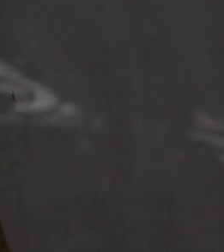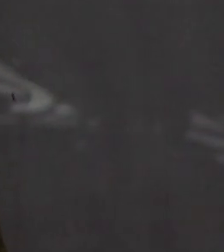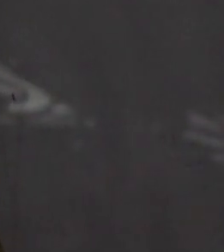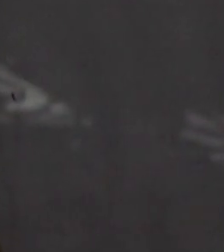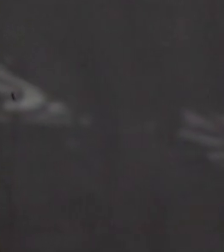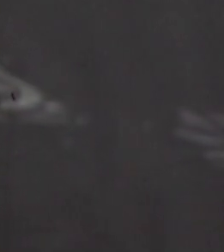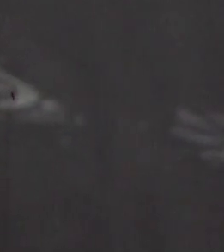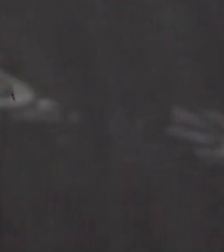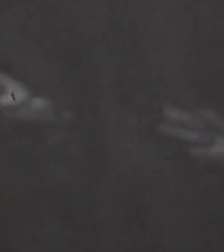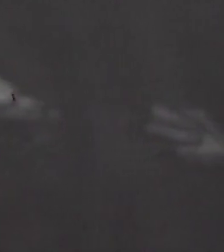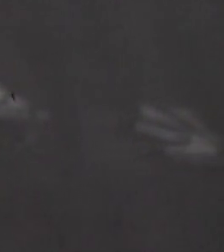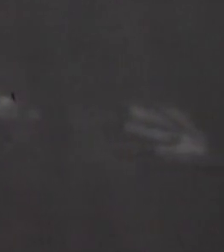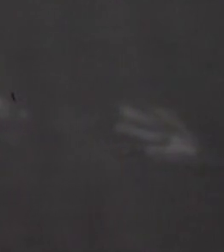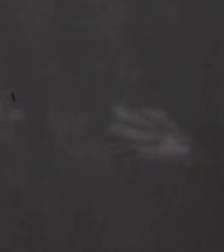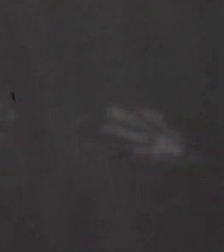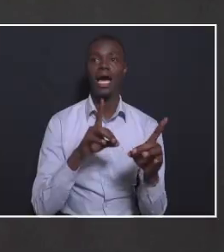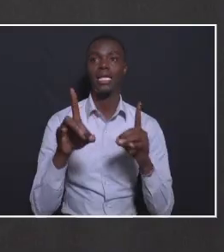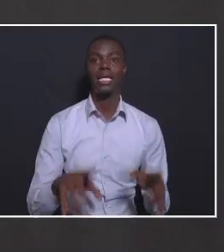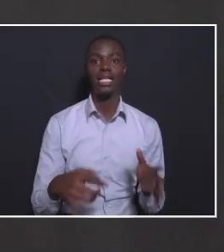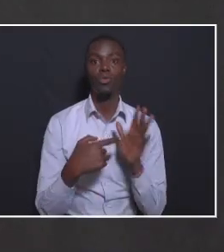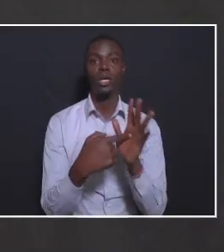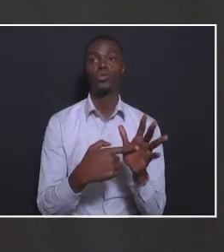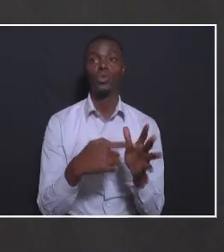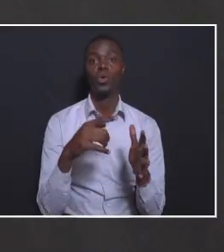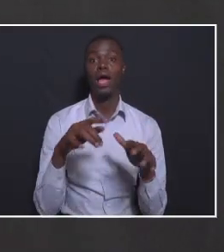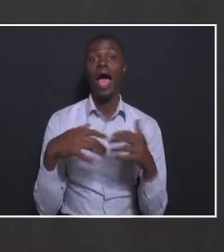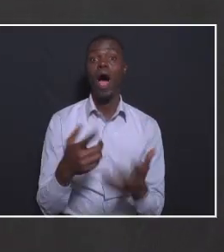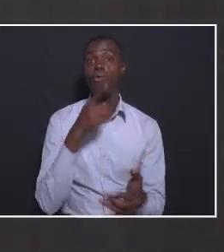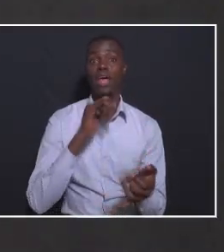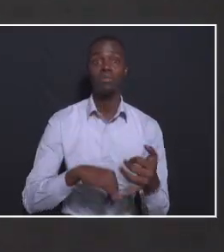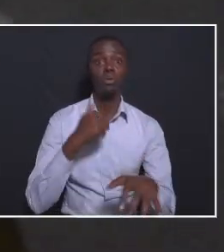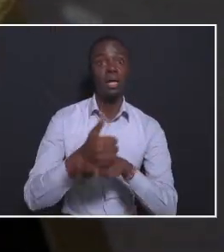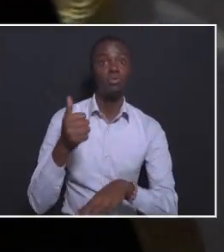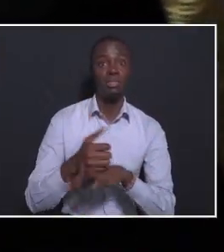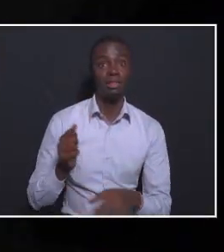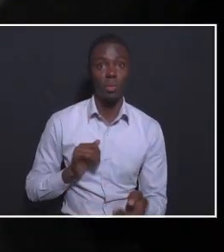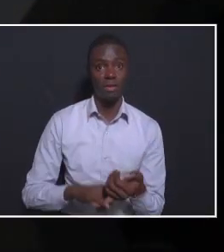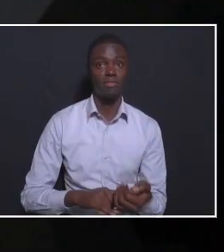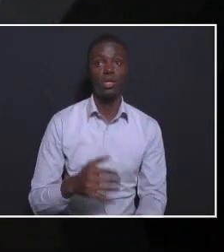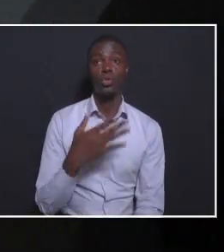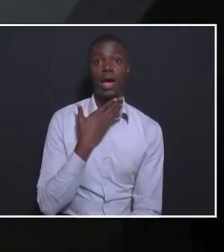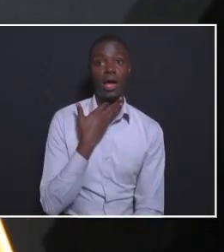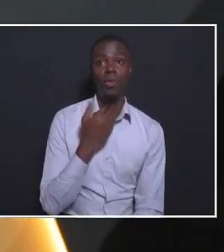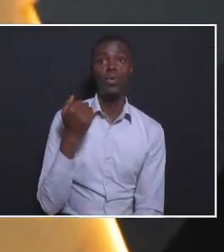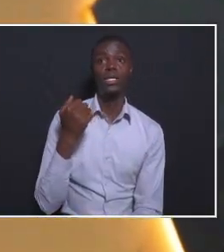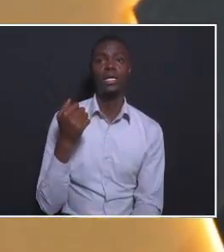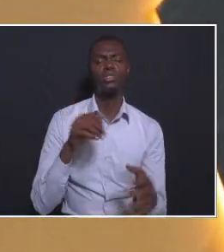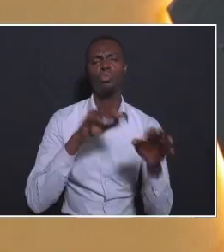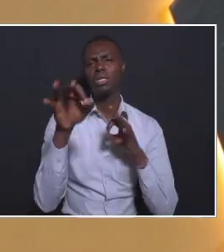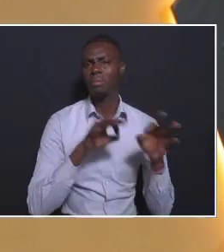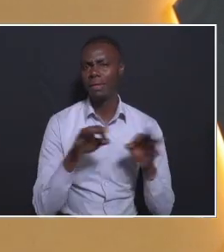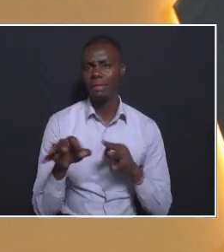scenes that the director showed of how abusive he was. And I wanted us to really break